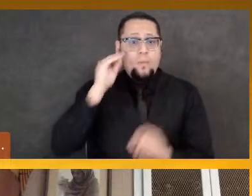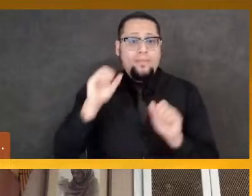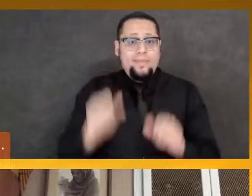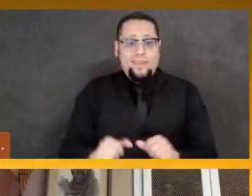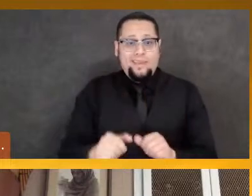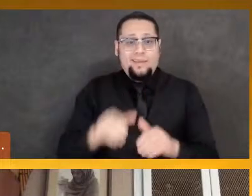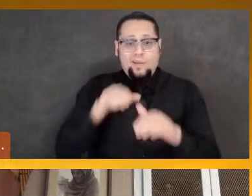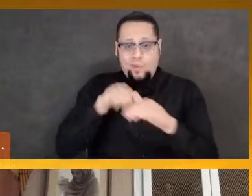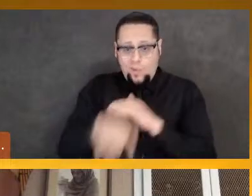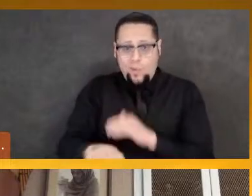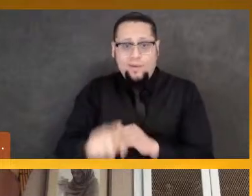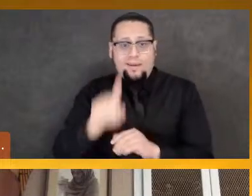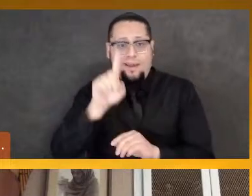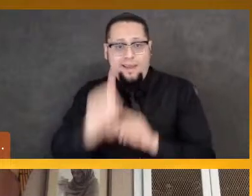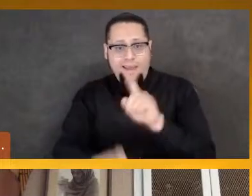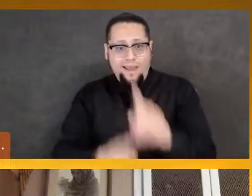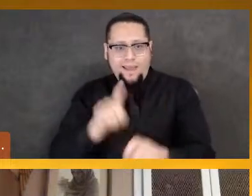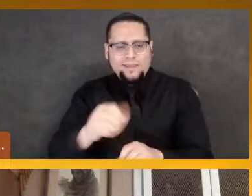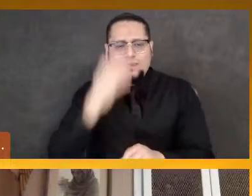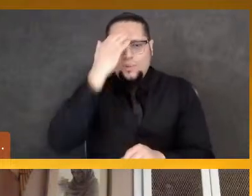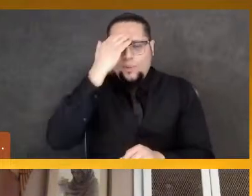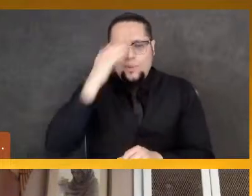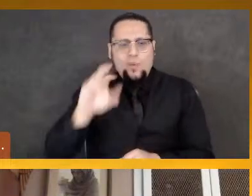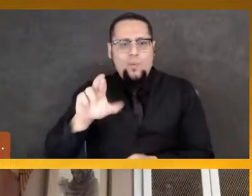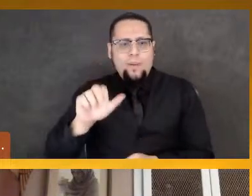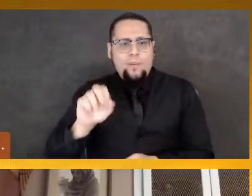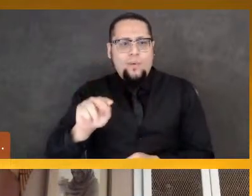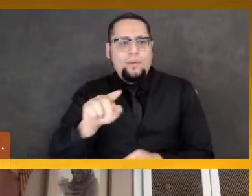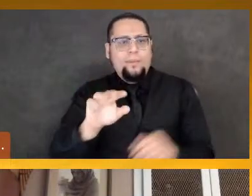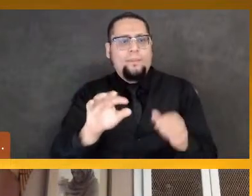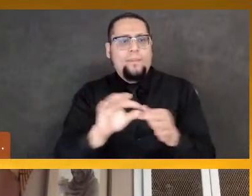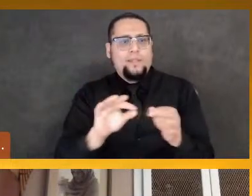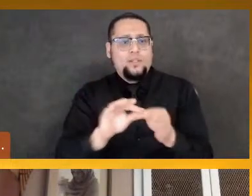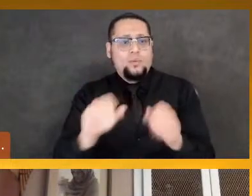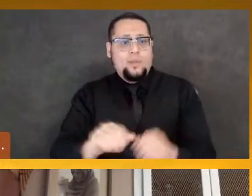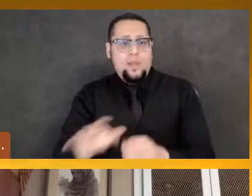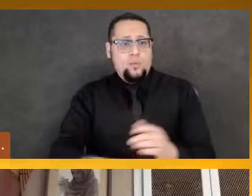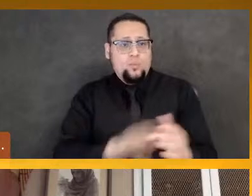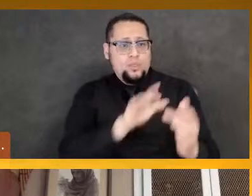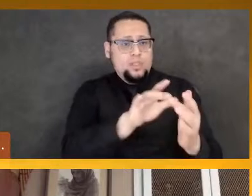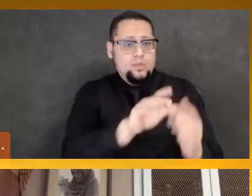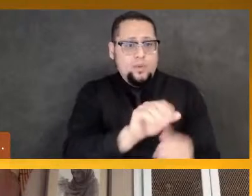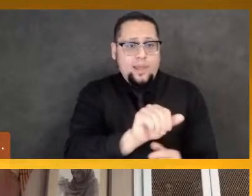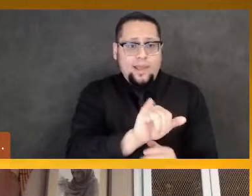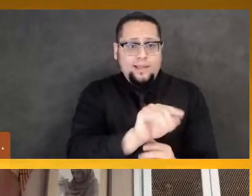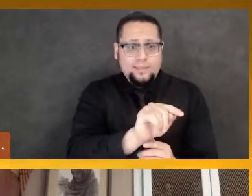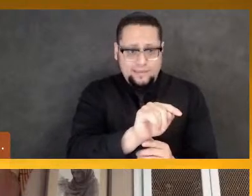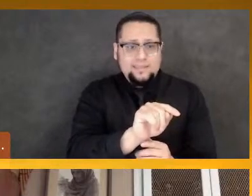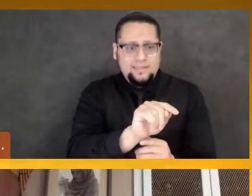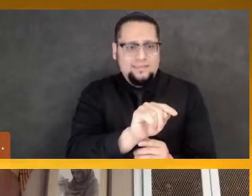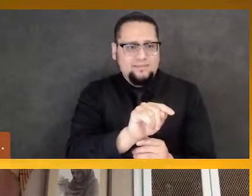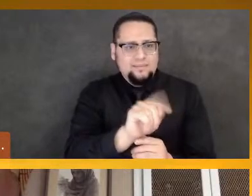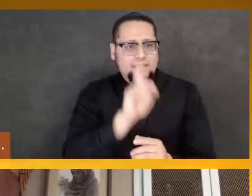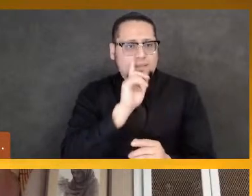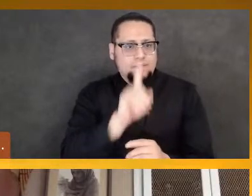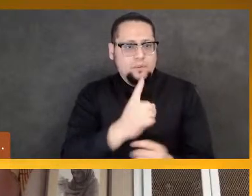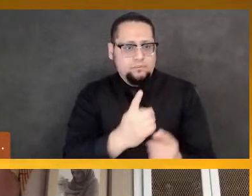may have. Like Ramon had said, you can always reach out to AIT. So we're going to go ahead